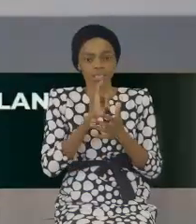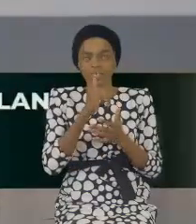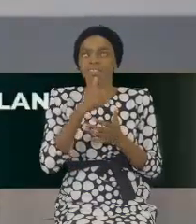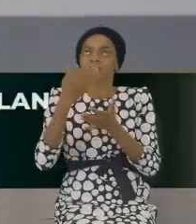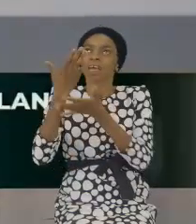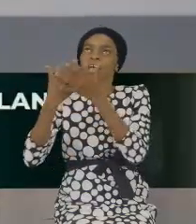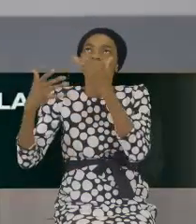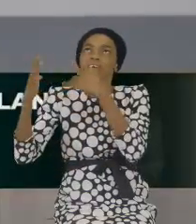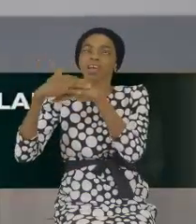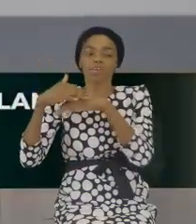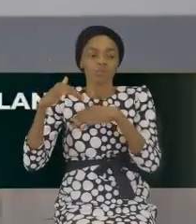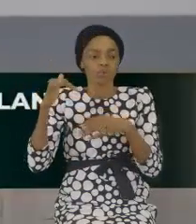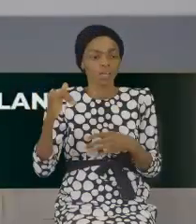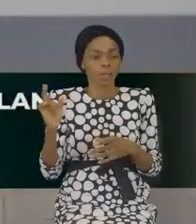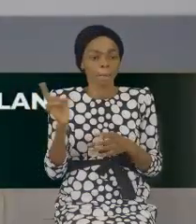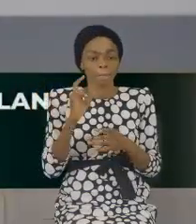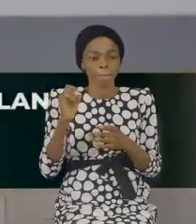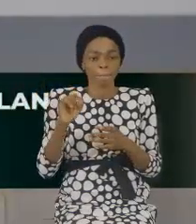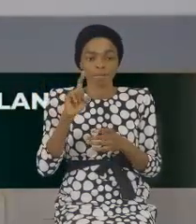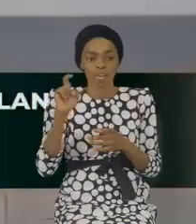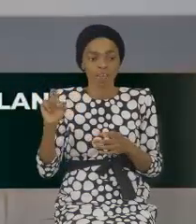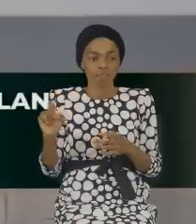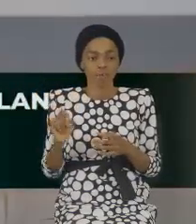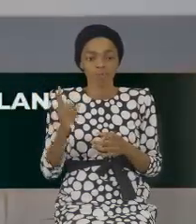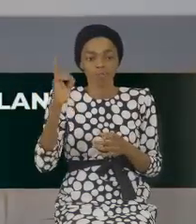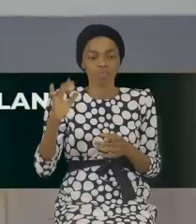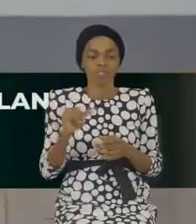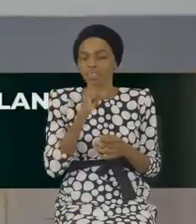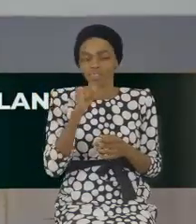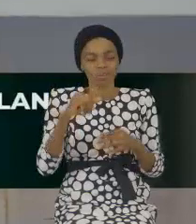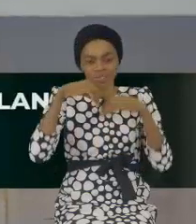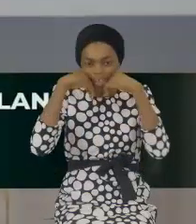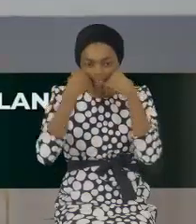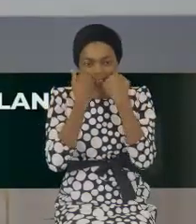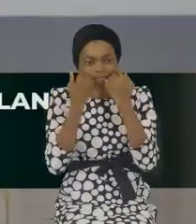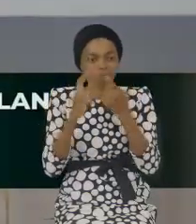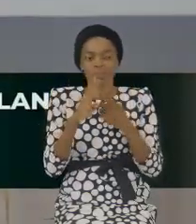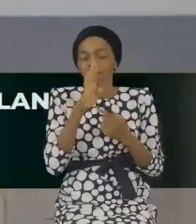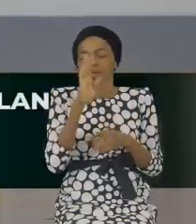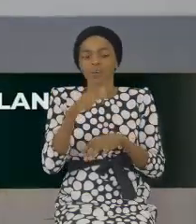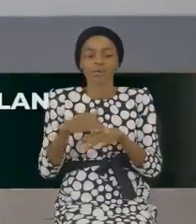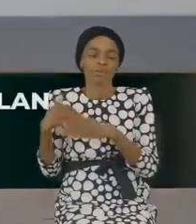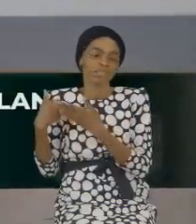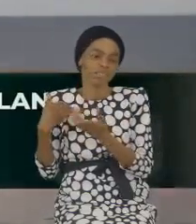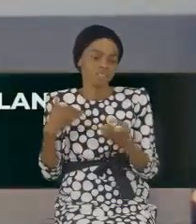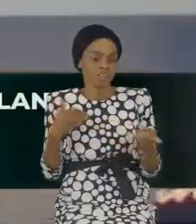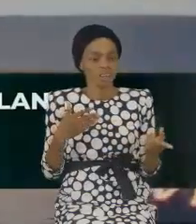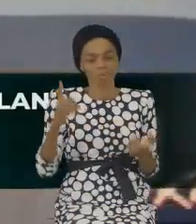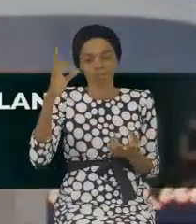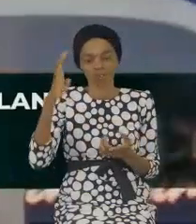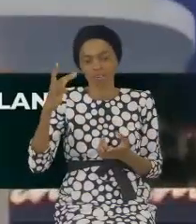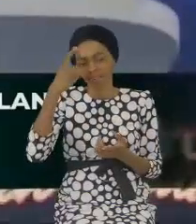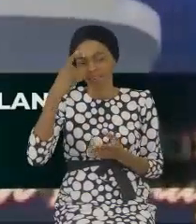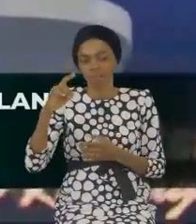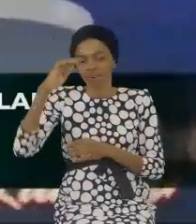and heavenly, wherein or wherefore God is not ashamed to be called their God, for